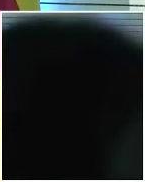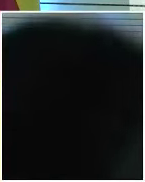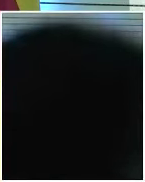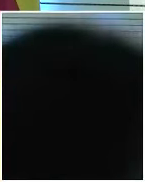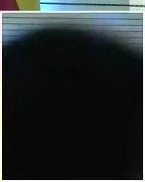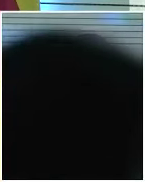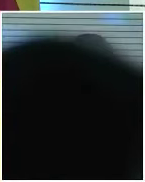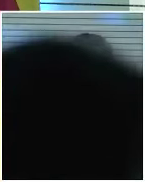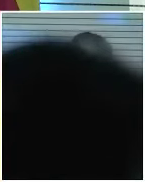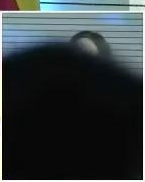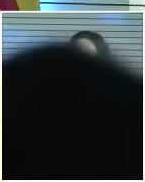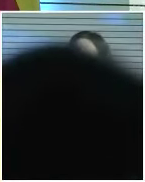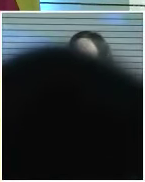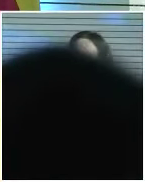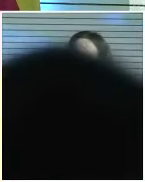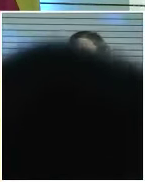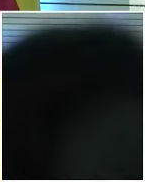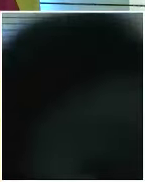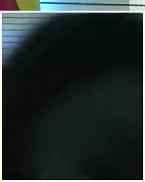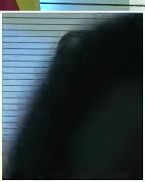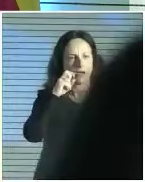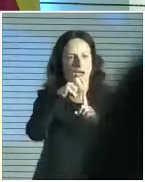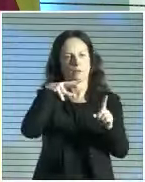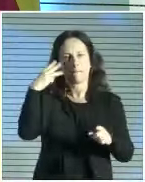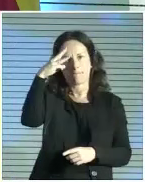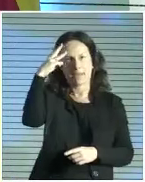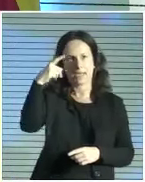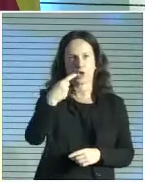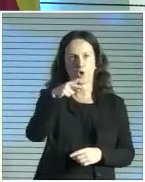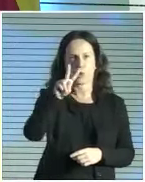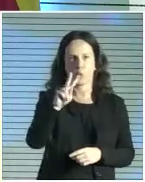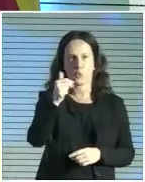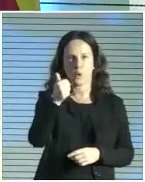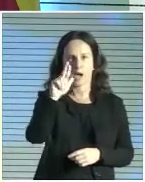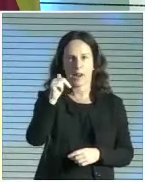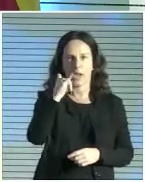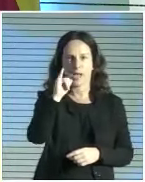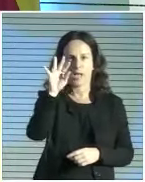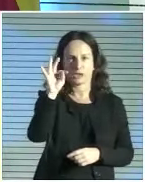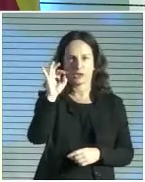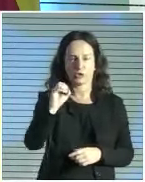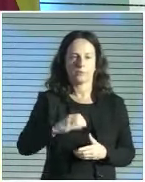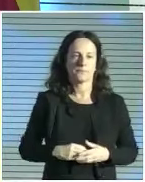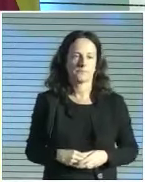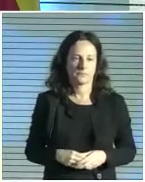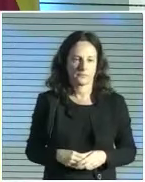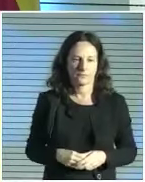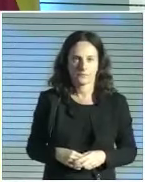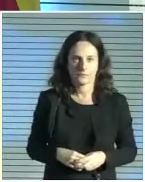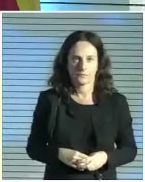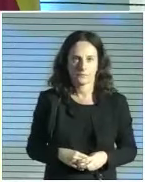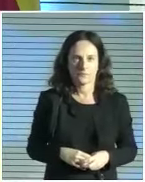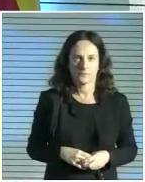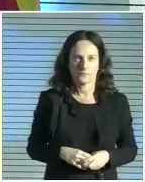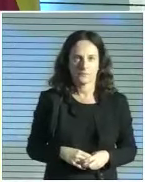of Guanajuato in the context of Mexico, and also indicating that you had a life